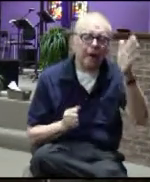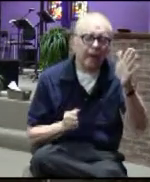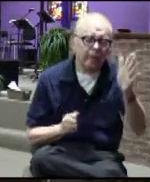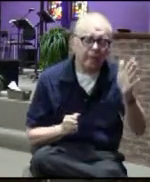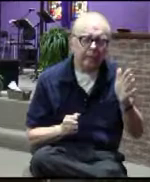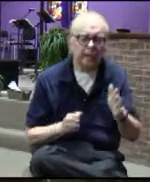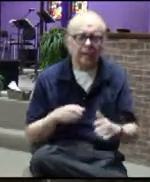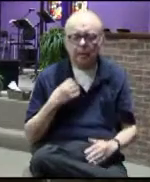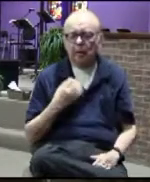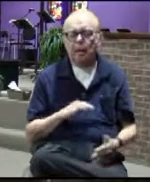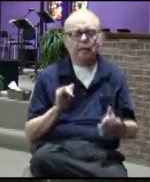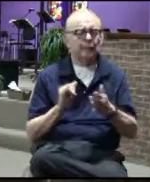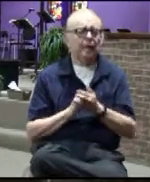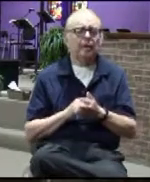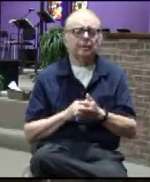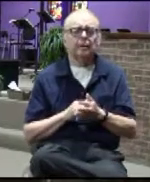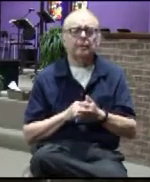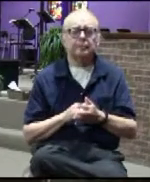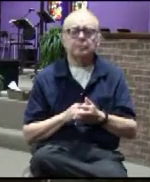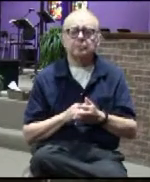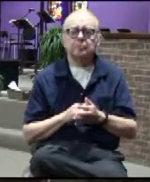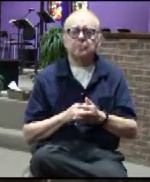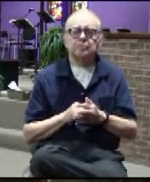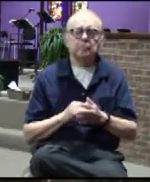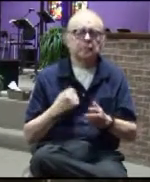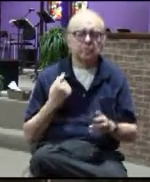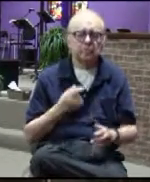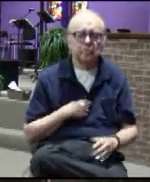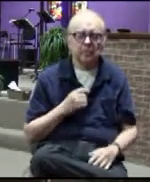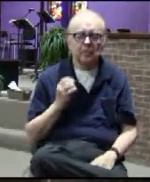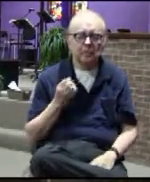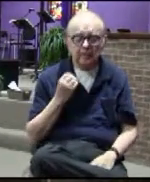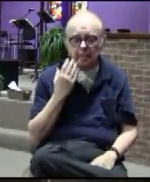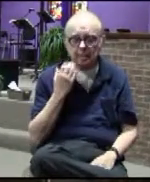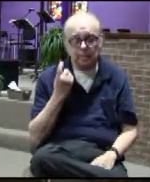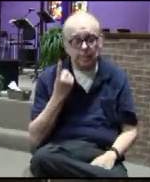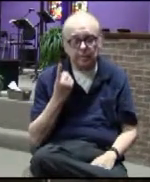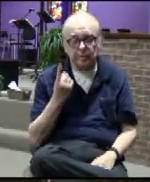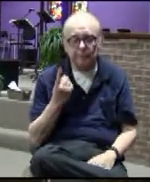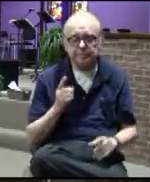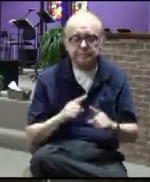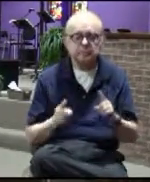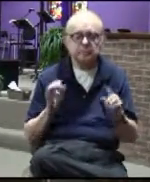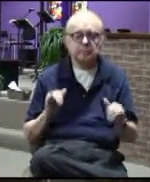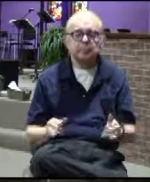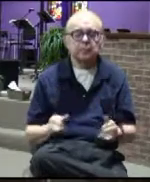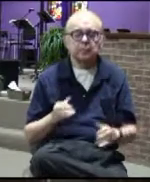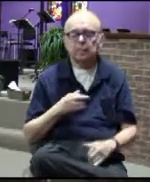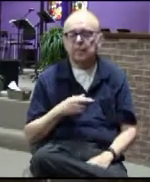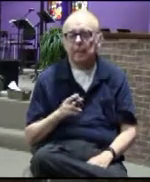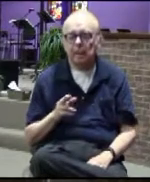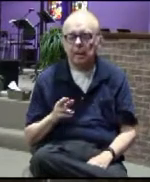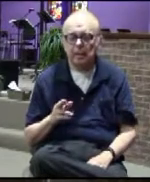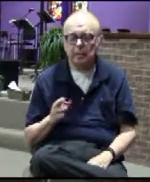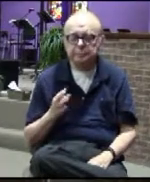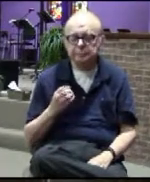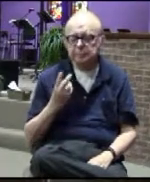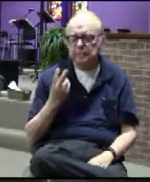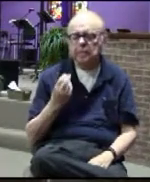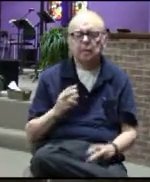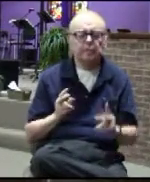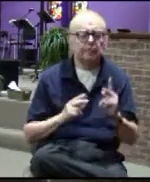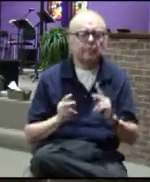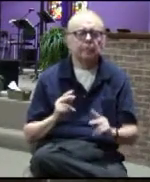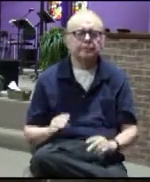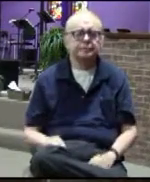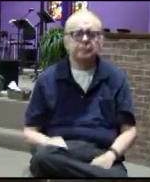the awesomeness of that we just don't get but that is the righteousness you see a lot of